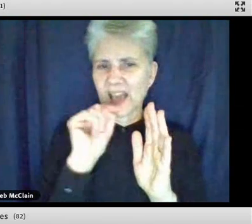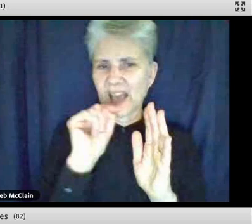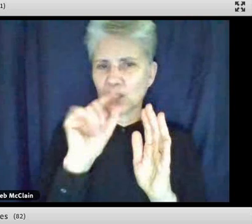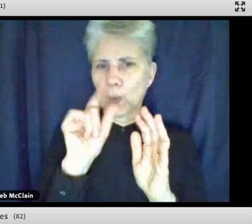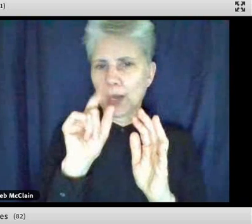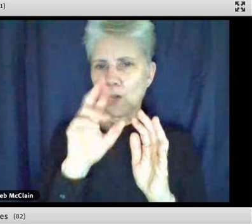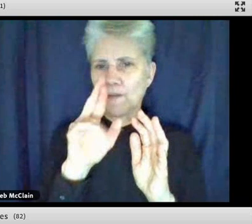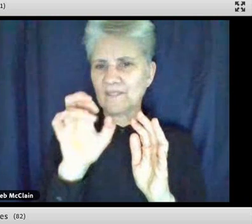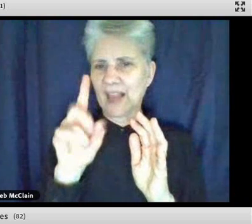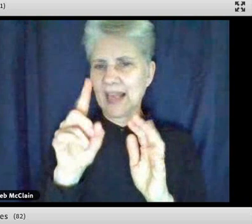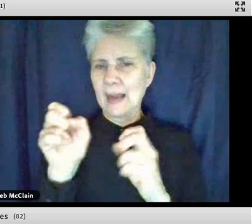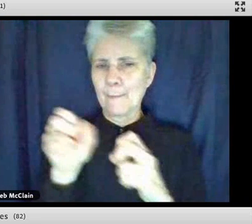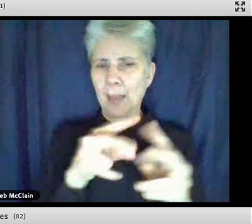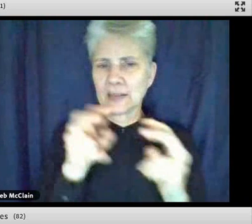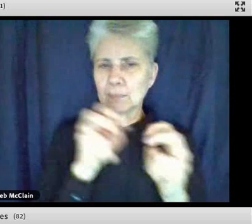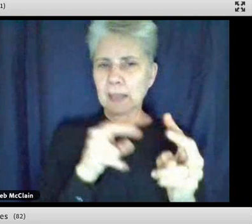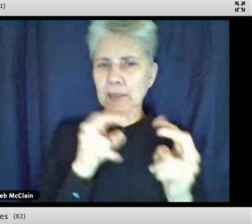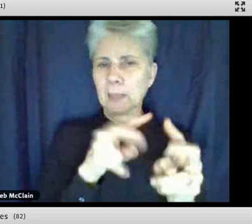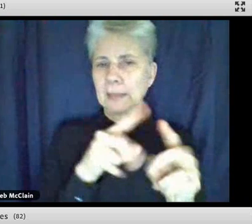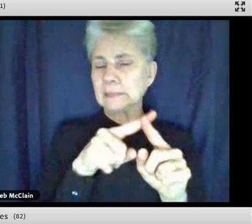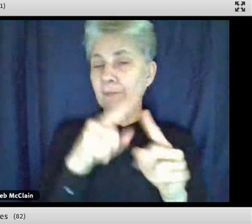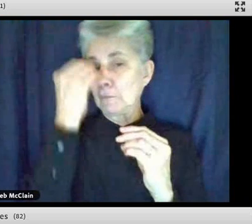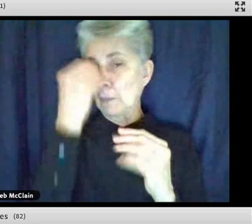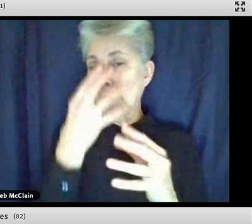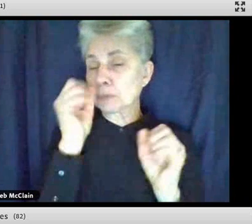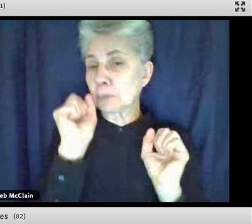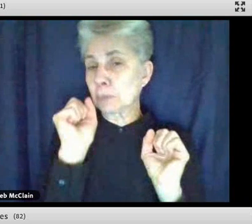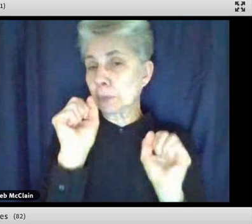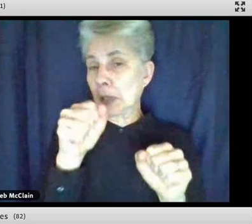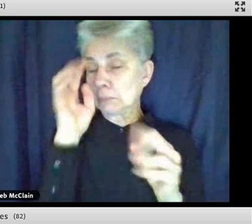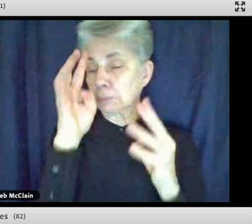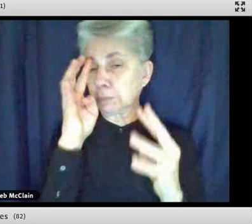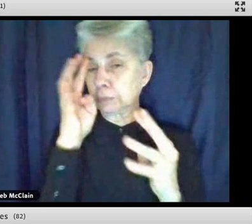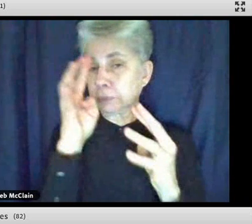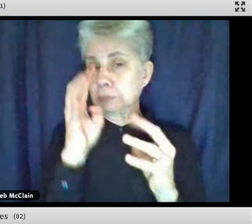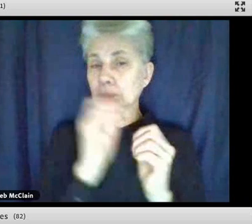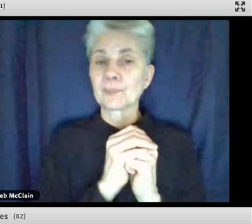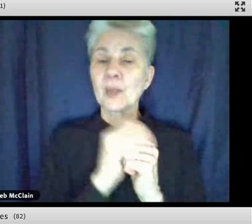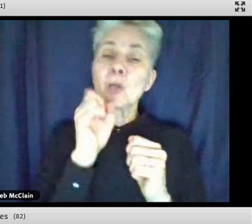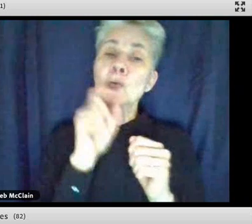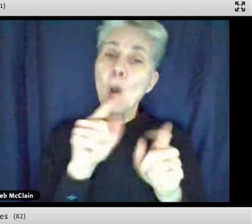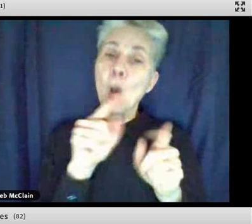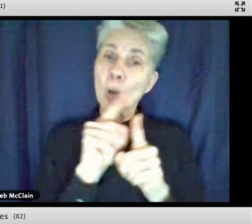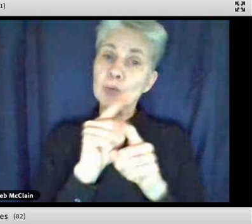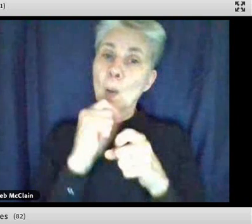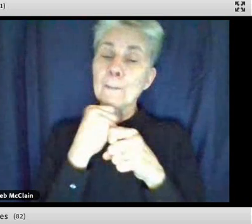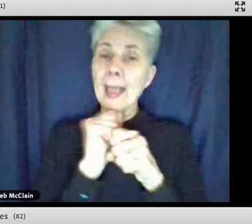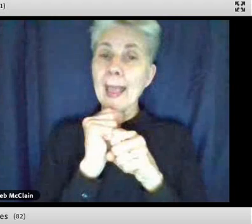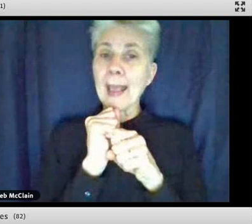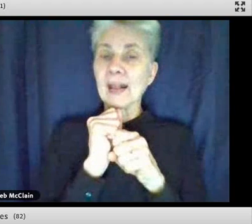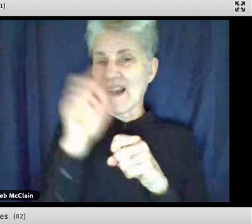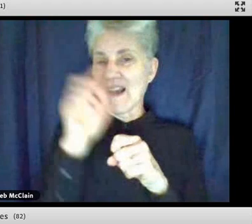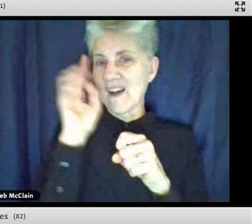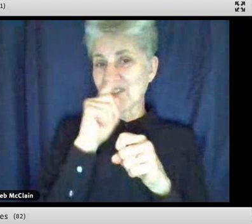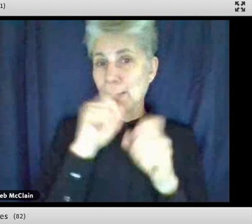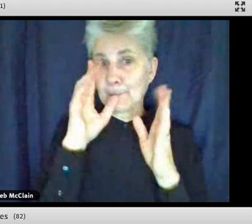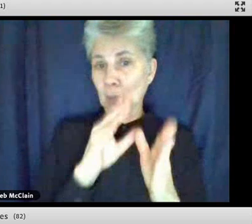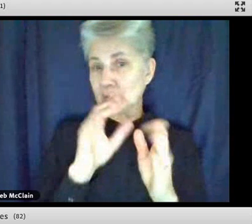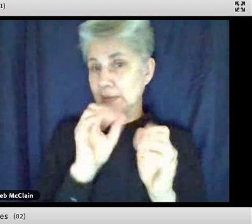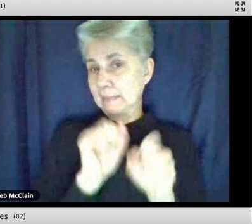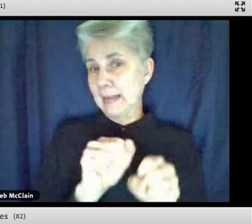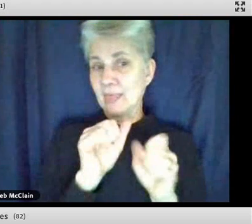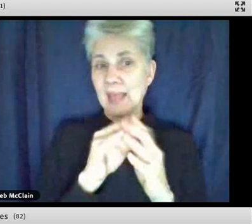paste that places. Um, so, um, you can also make a fake person. This is